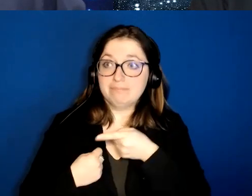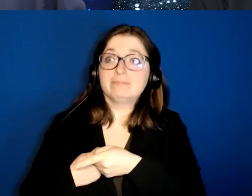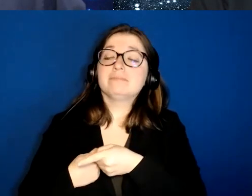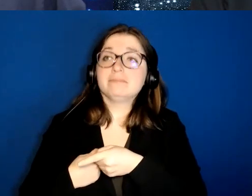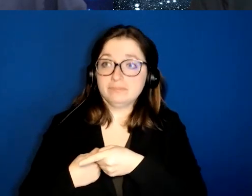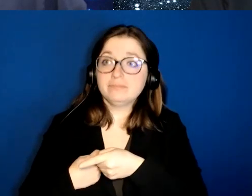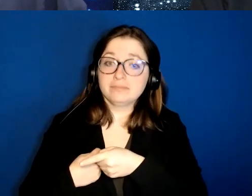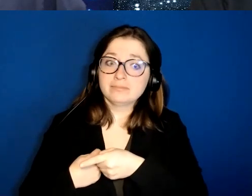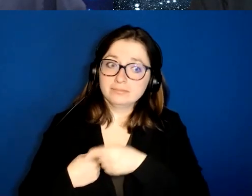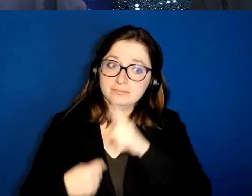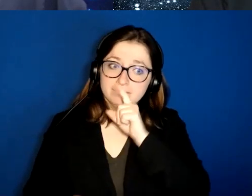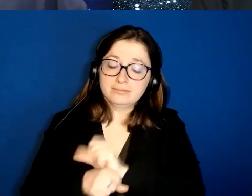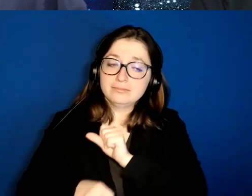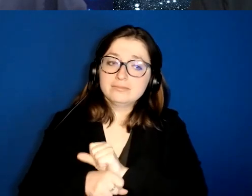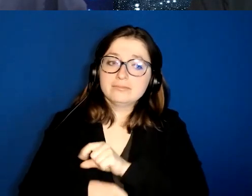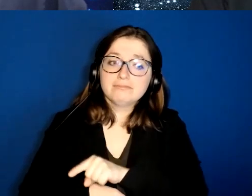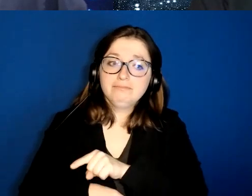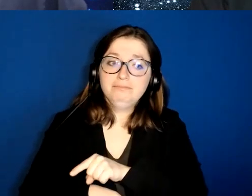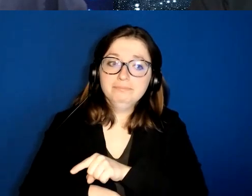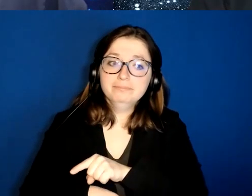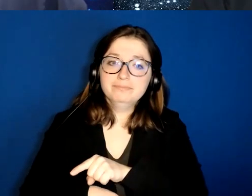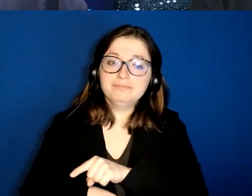is actually,